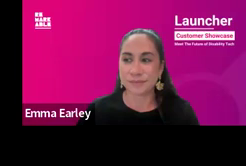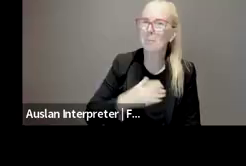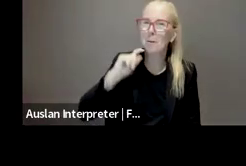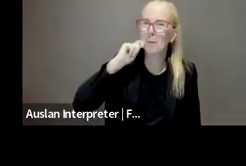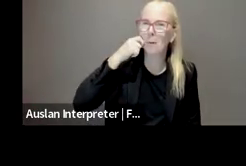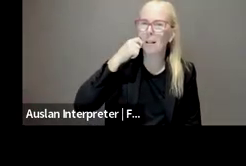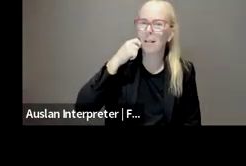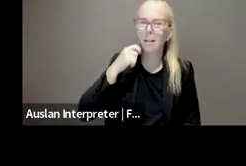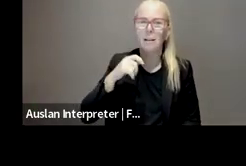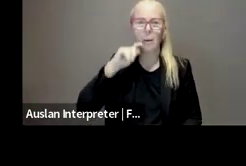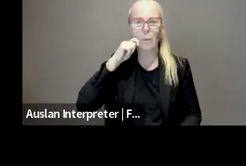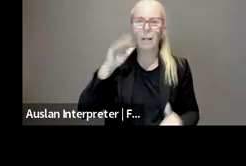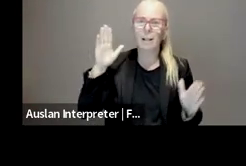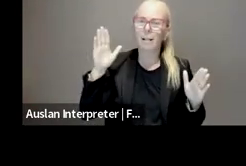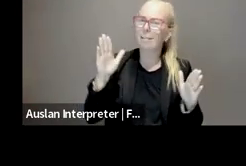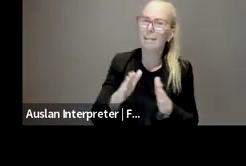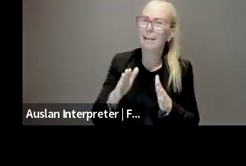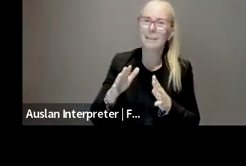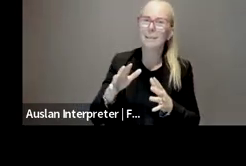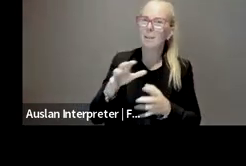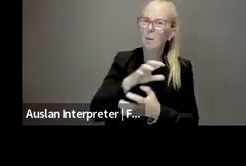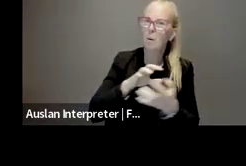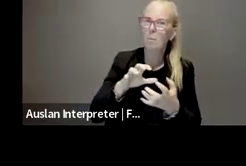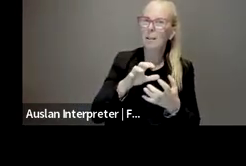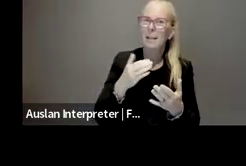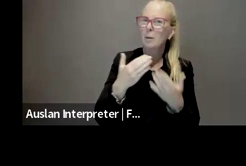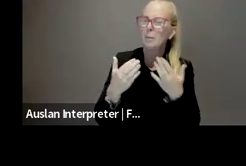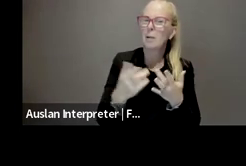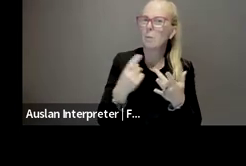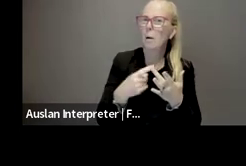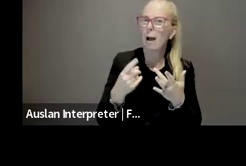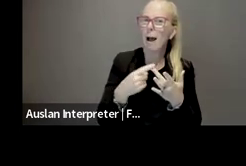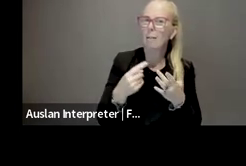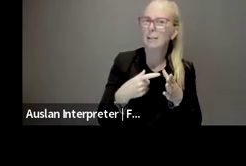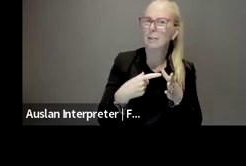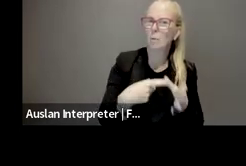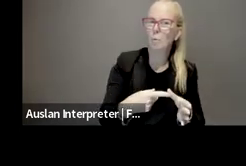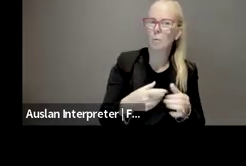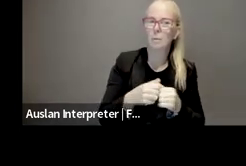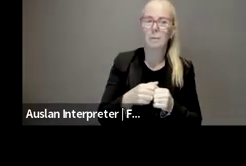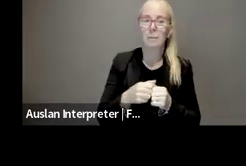casters. We will launch in Australia first, targeting adults in the community, then